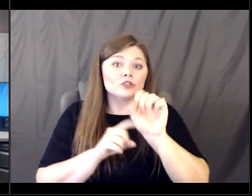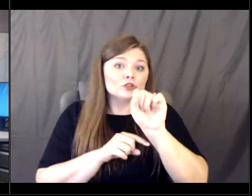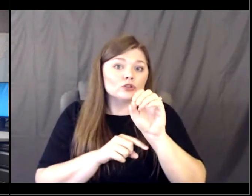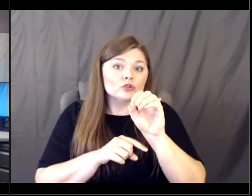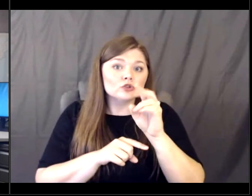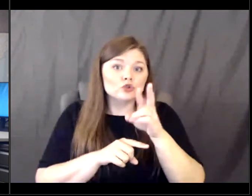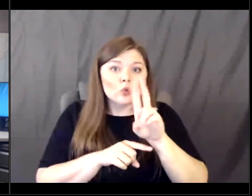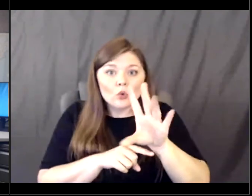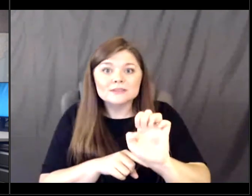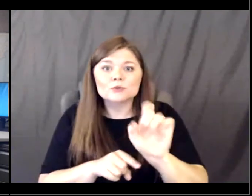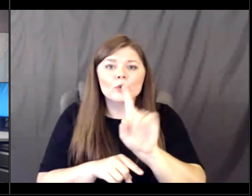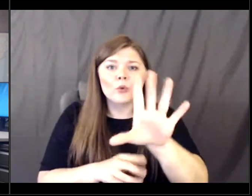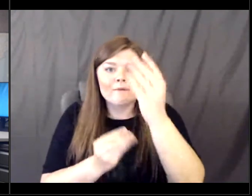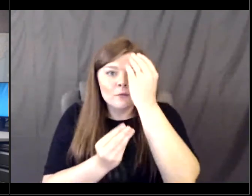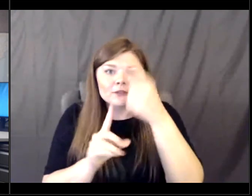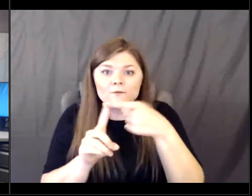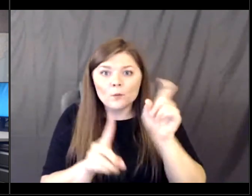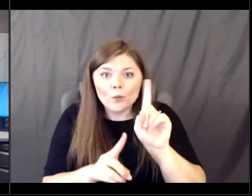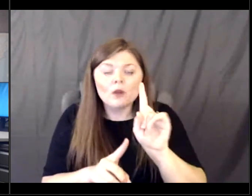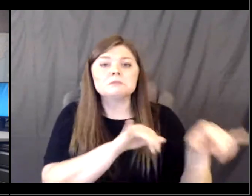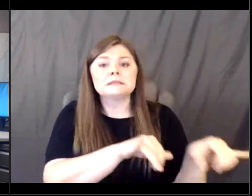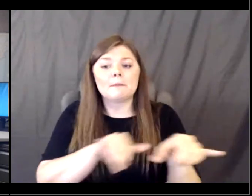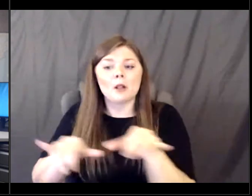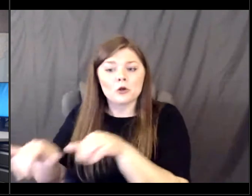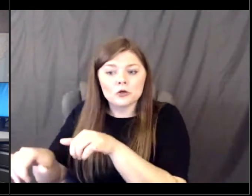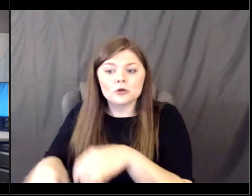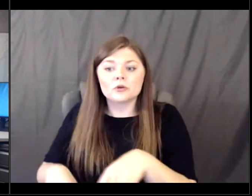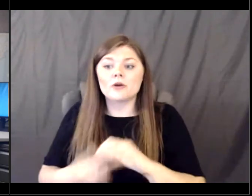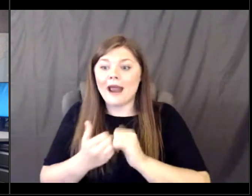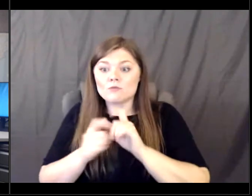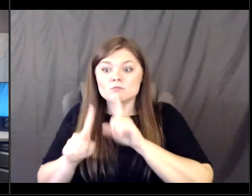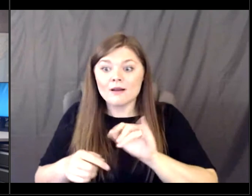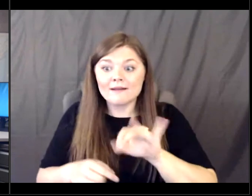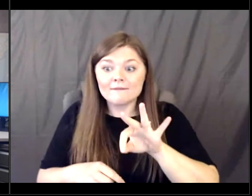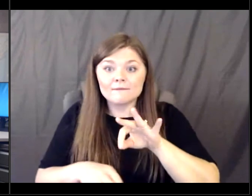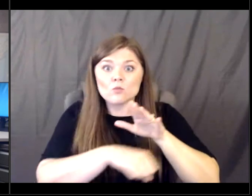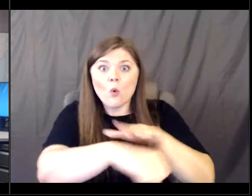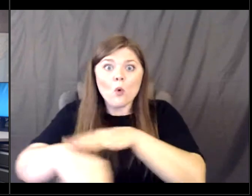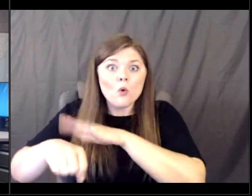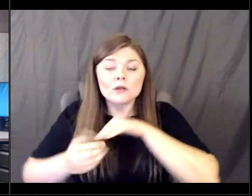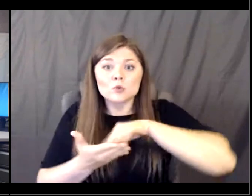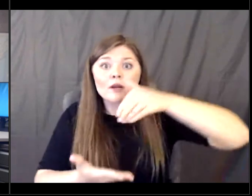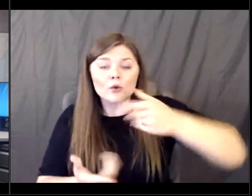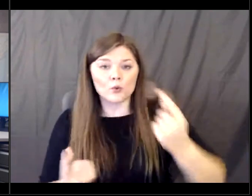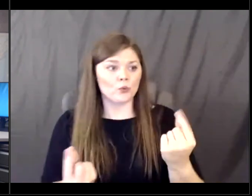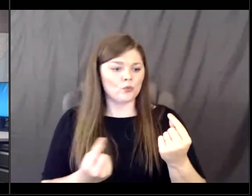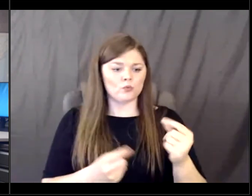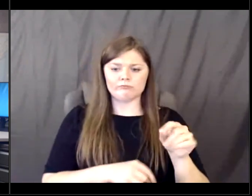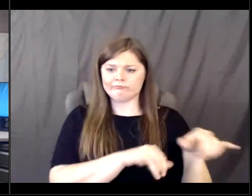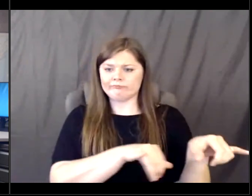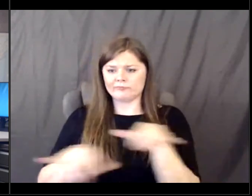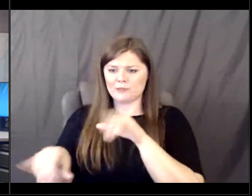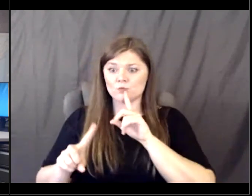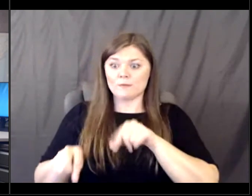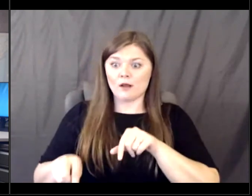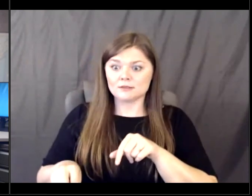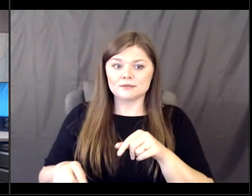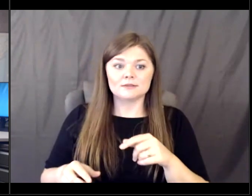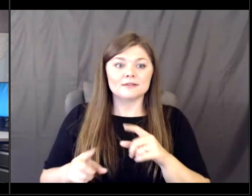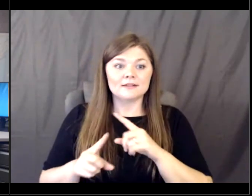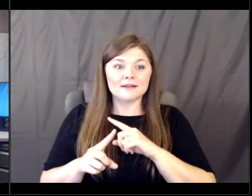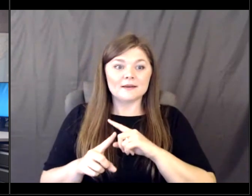similar. Responses to tornado warnings tend to be very similar. Some of the issues that affect one